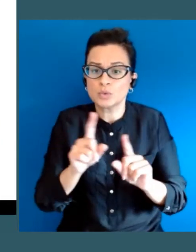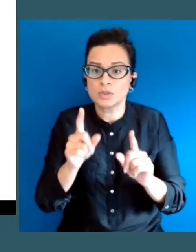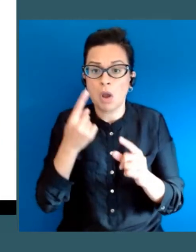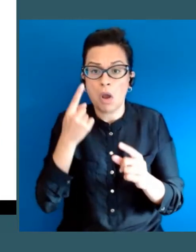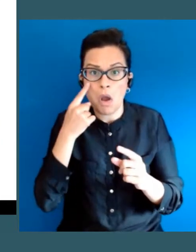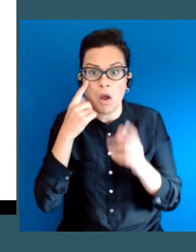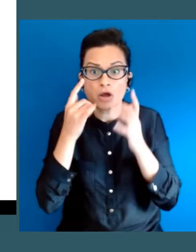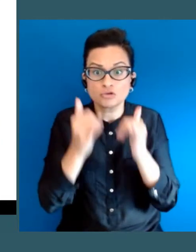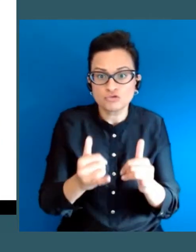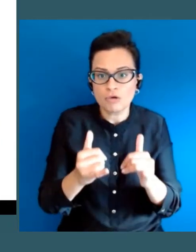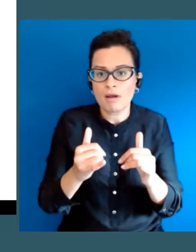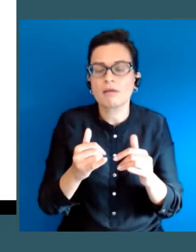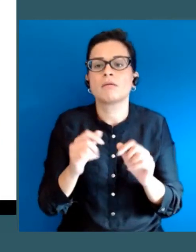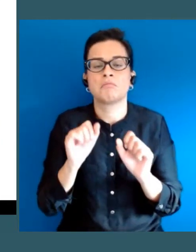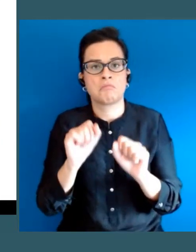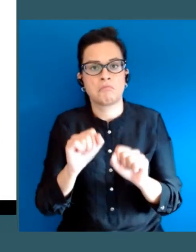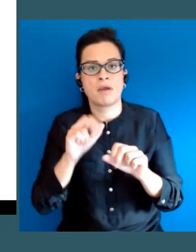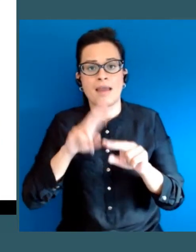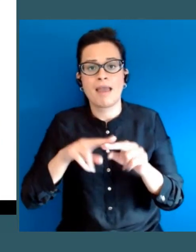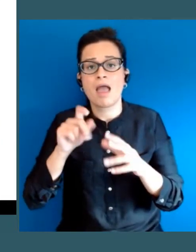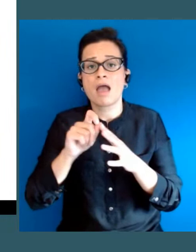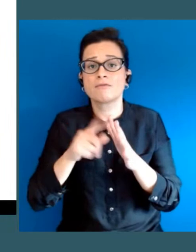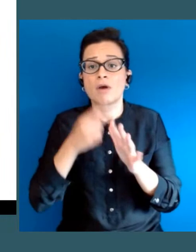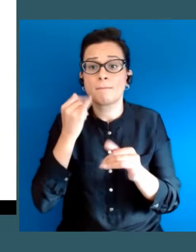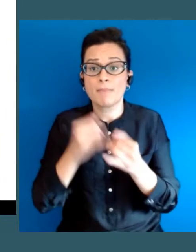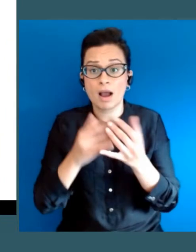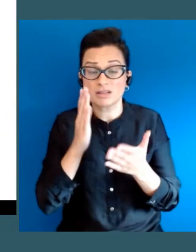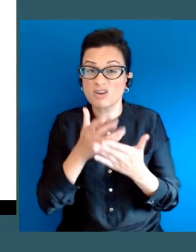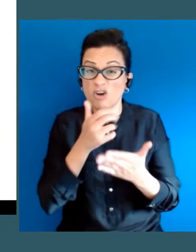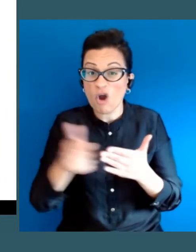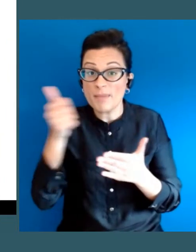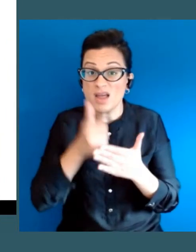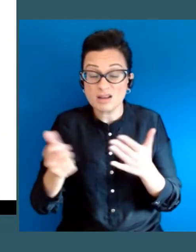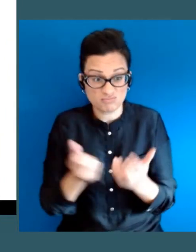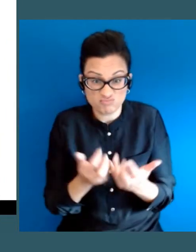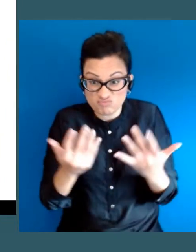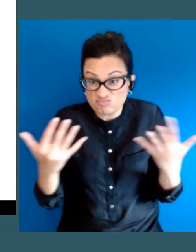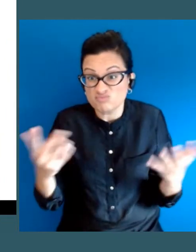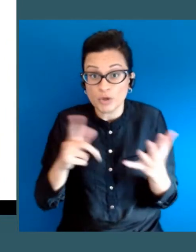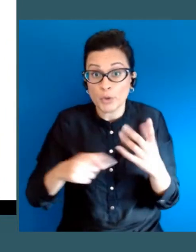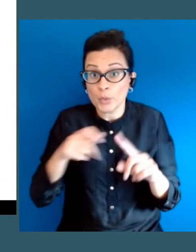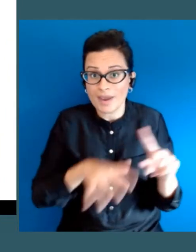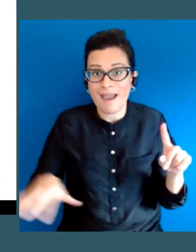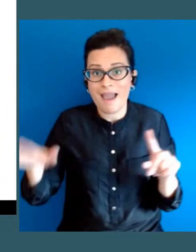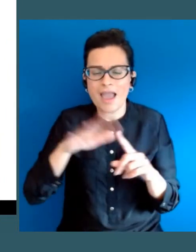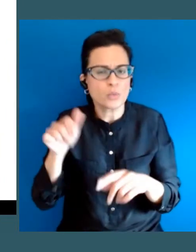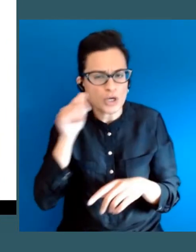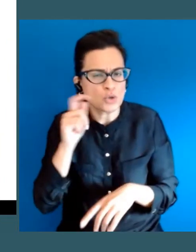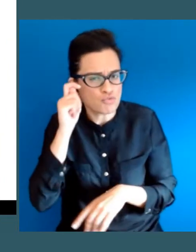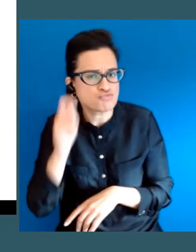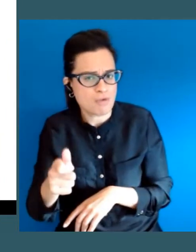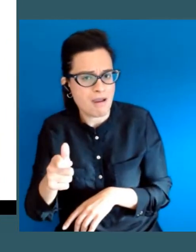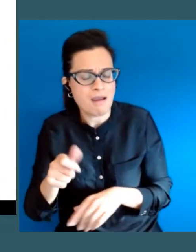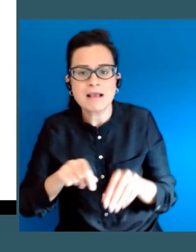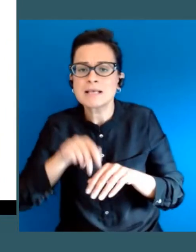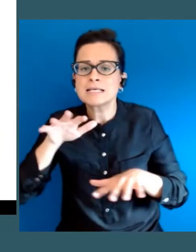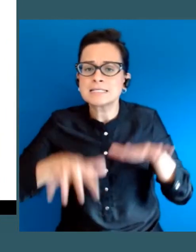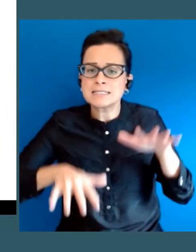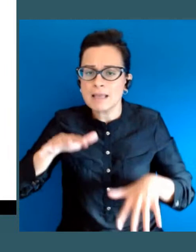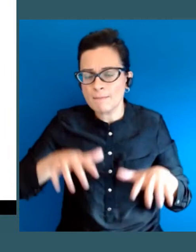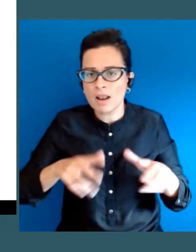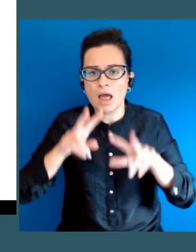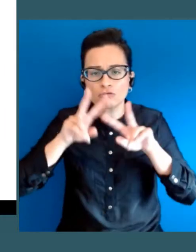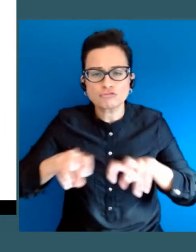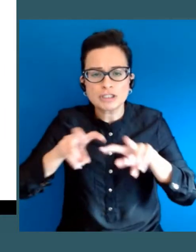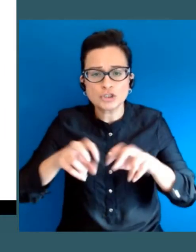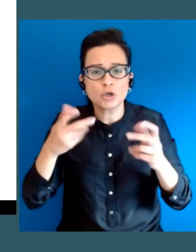common FPIES was in the UK. We knew it was rare. There had been a similar study done in Australia, but